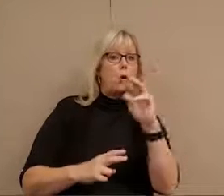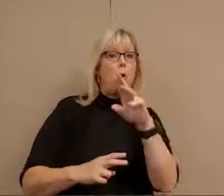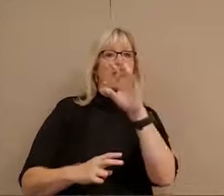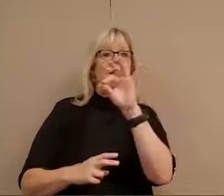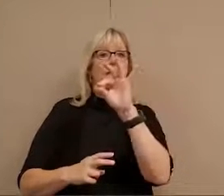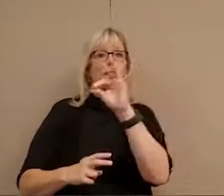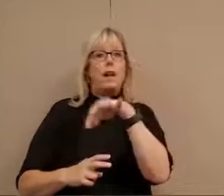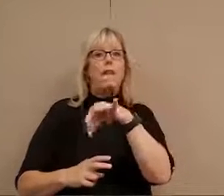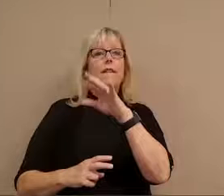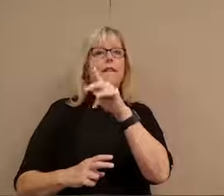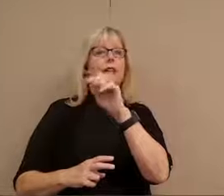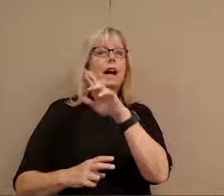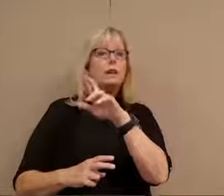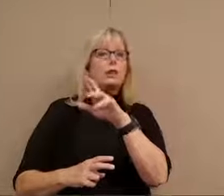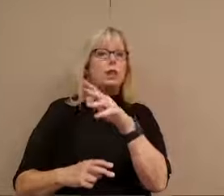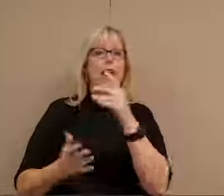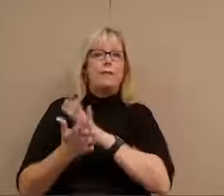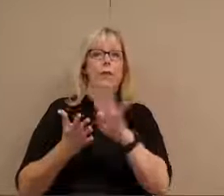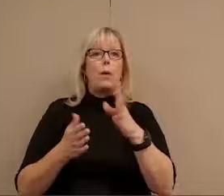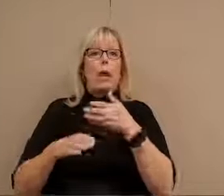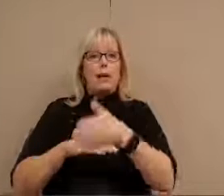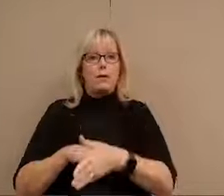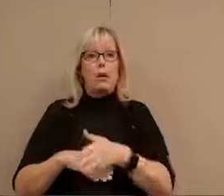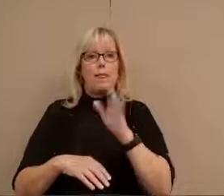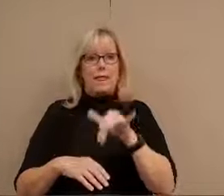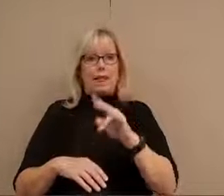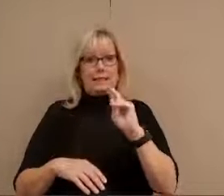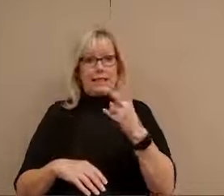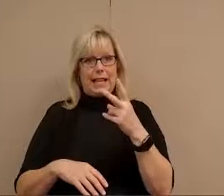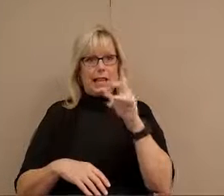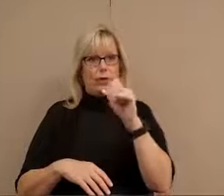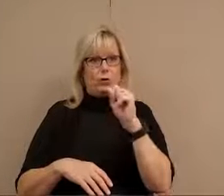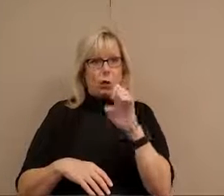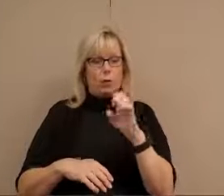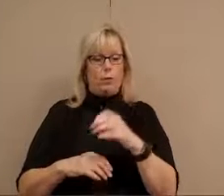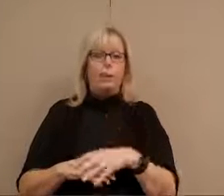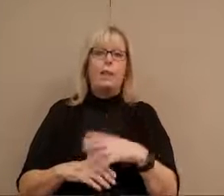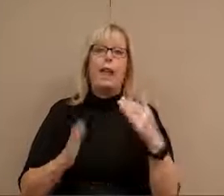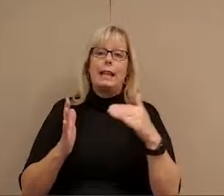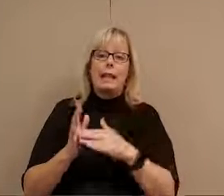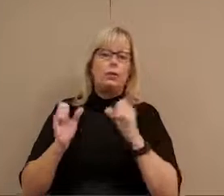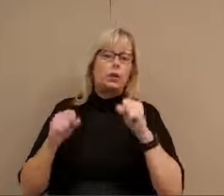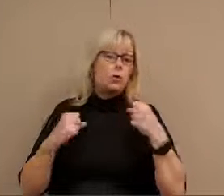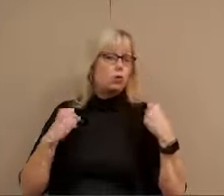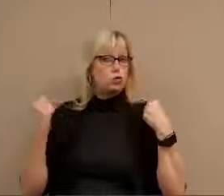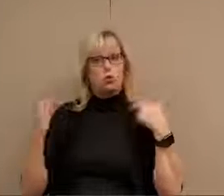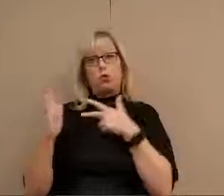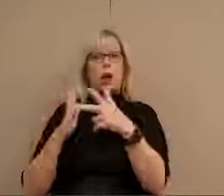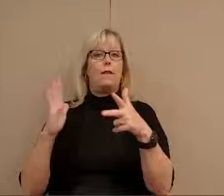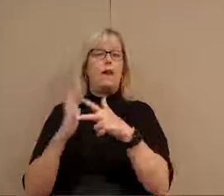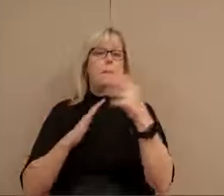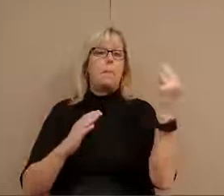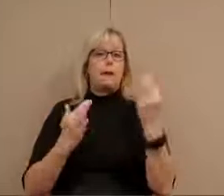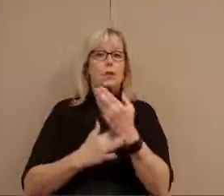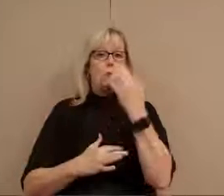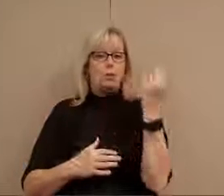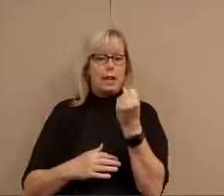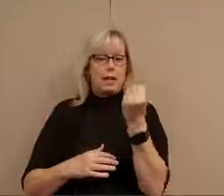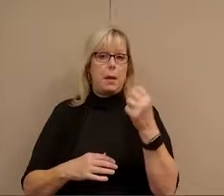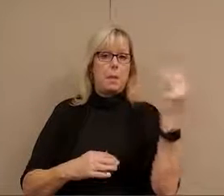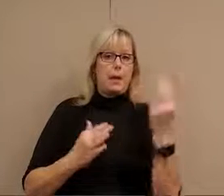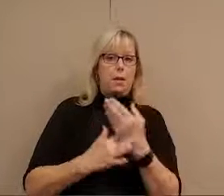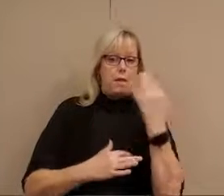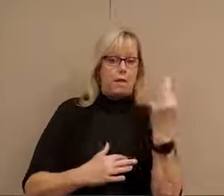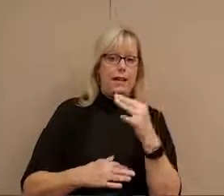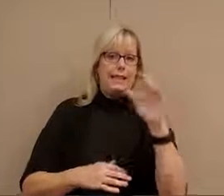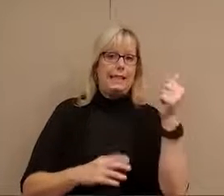it's been at least 4 weeks after completing that 2nd dose. So again, you can drive up Monday through Saturday. Monday through Friday